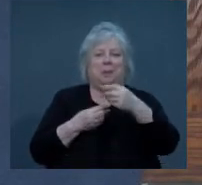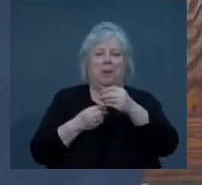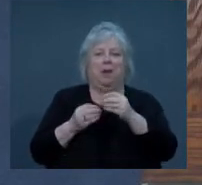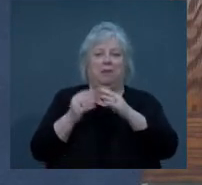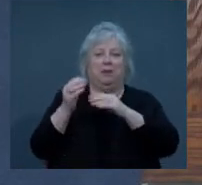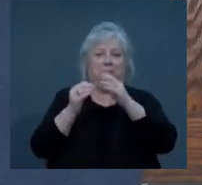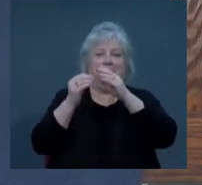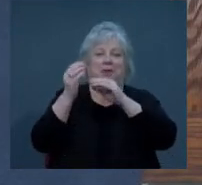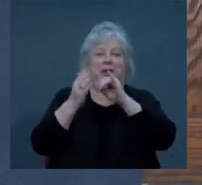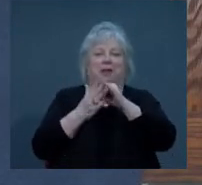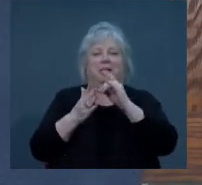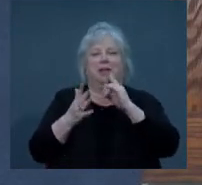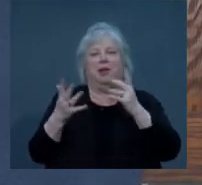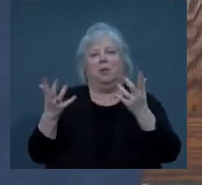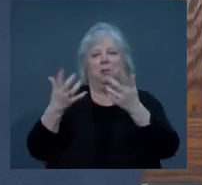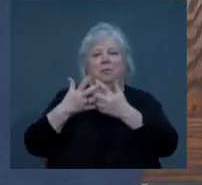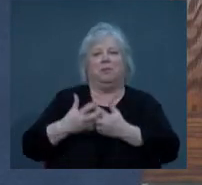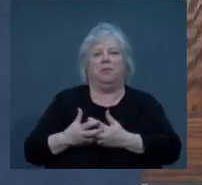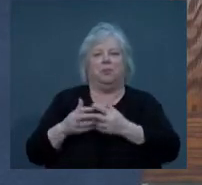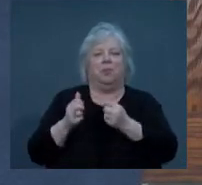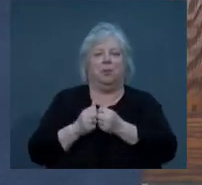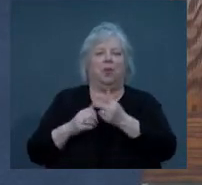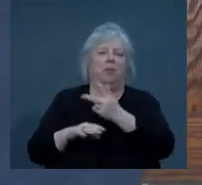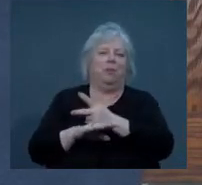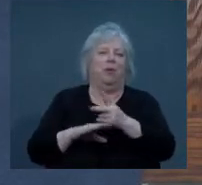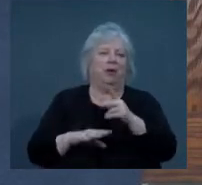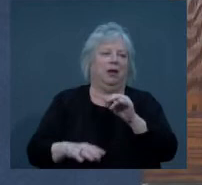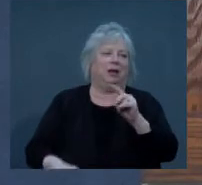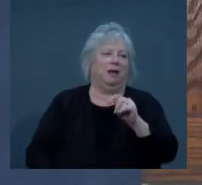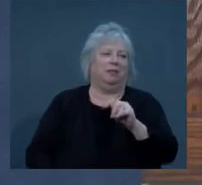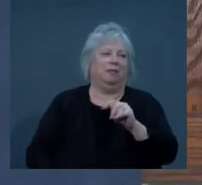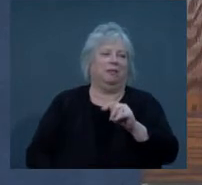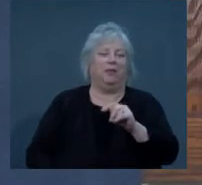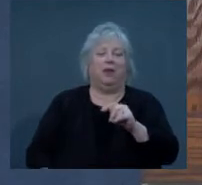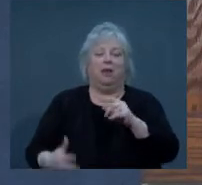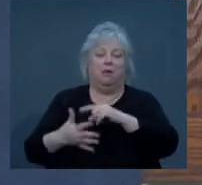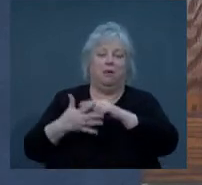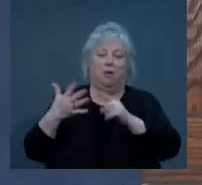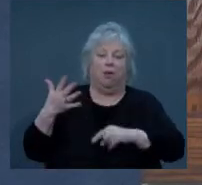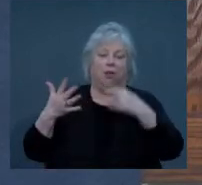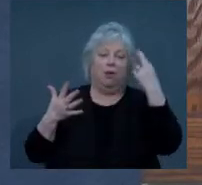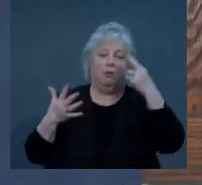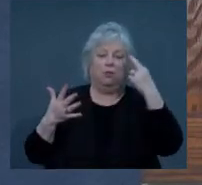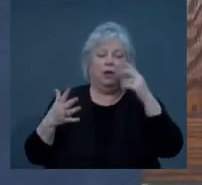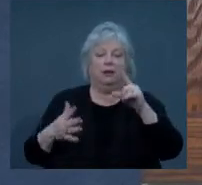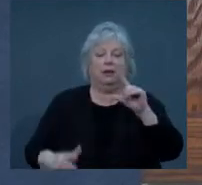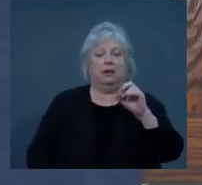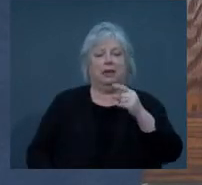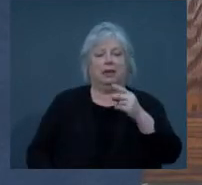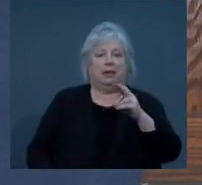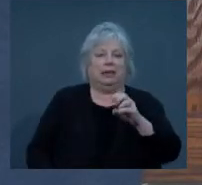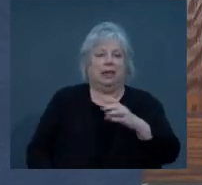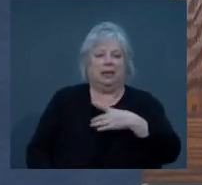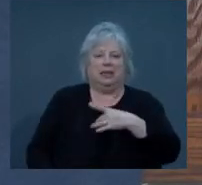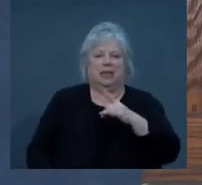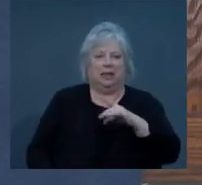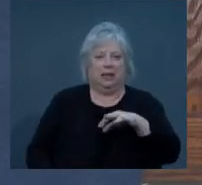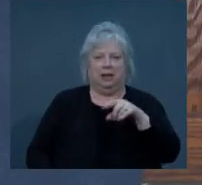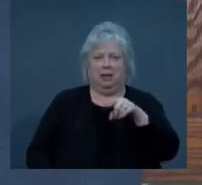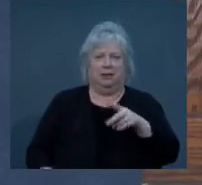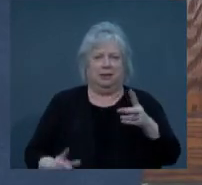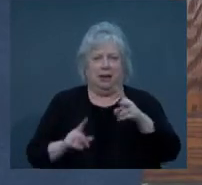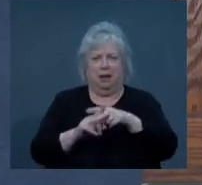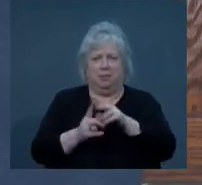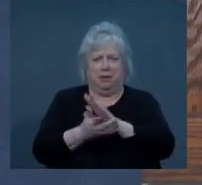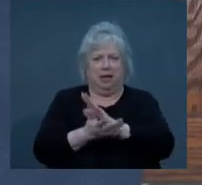building that will complement the parking lot. For all those reasons, the league does not like this